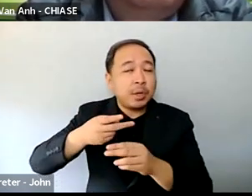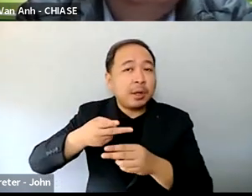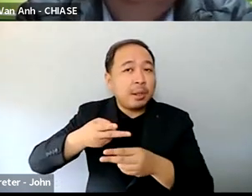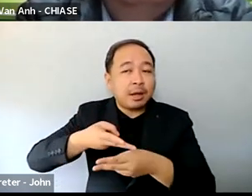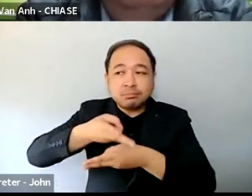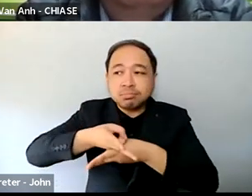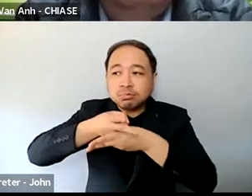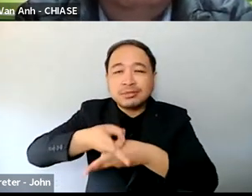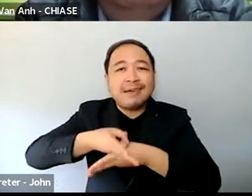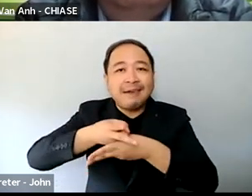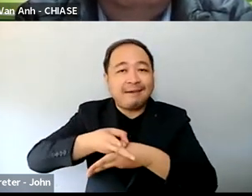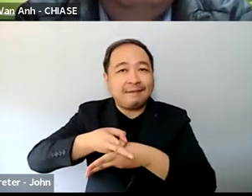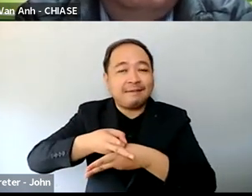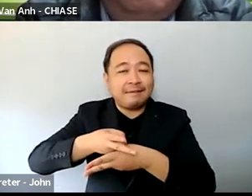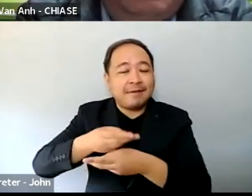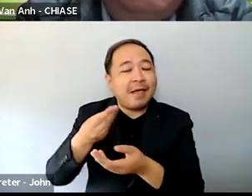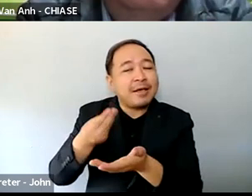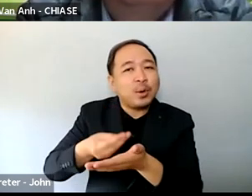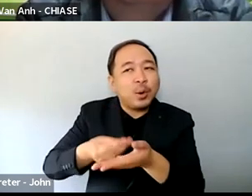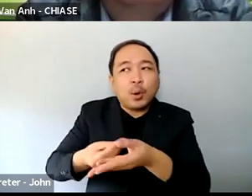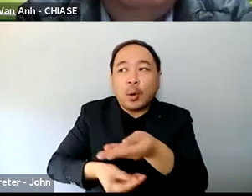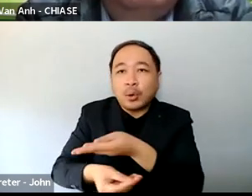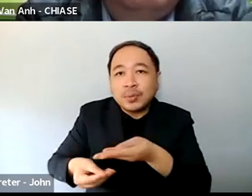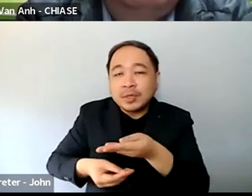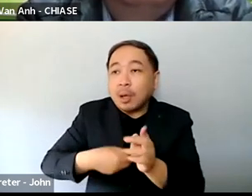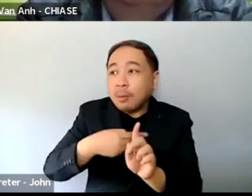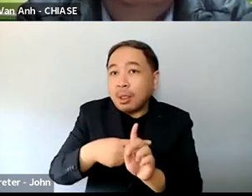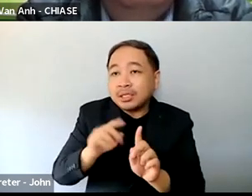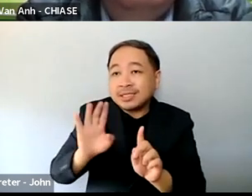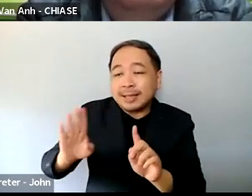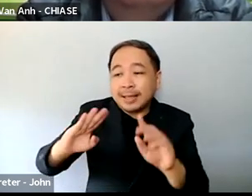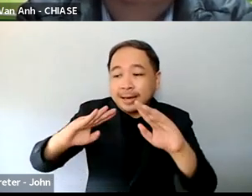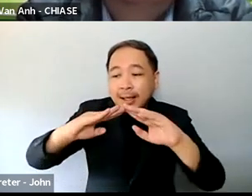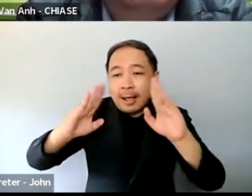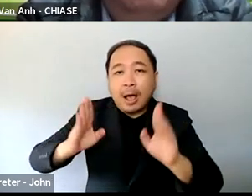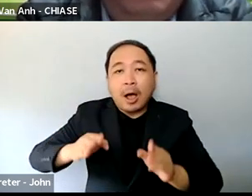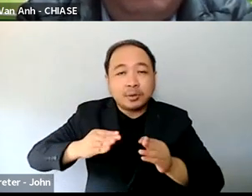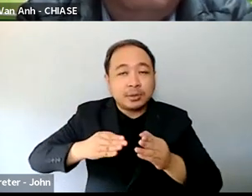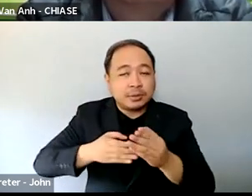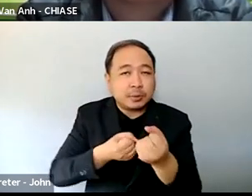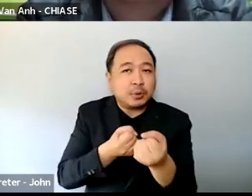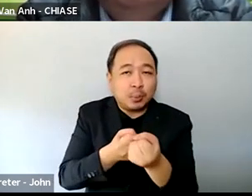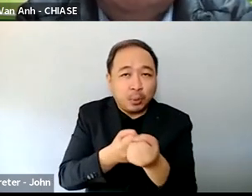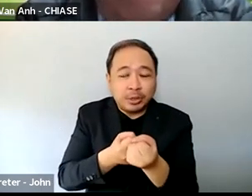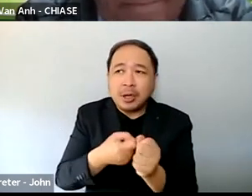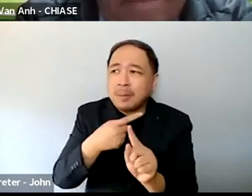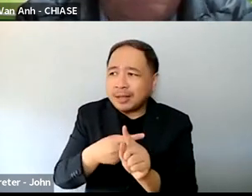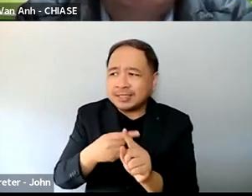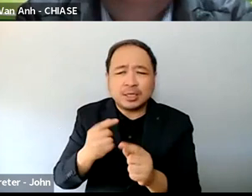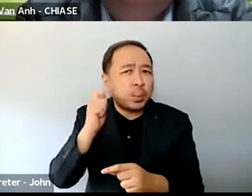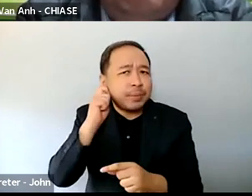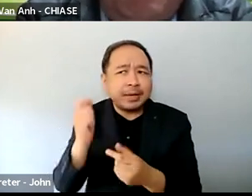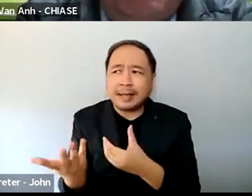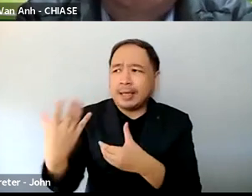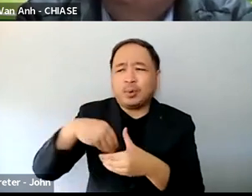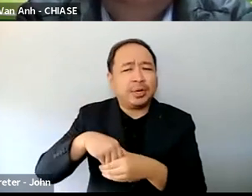and specifically the participation and the leadership of women in this effort? Because in one hand, we are talking about we